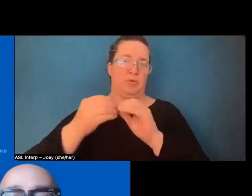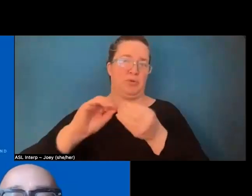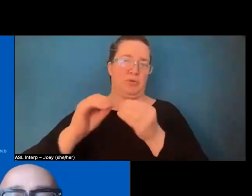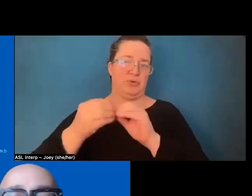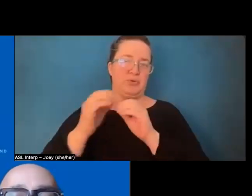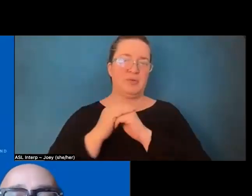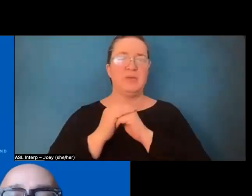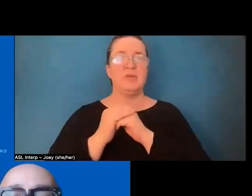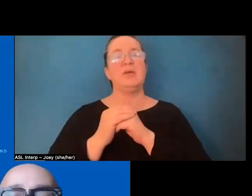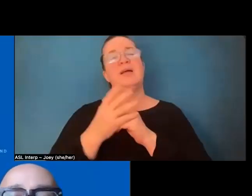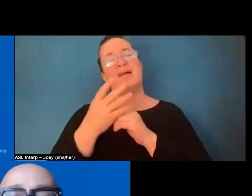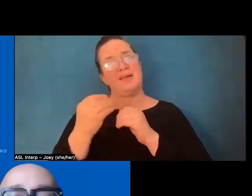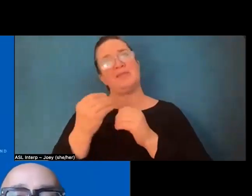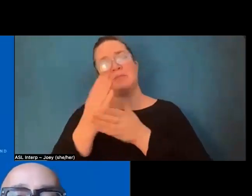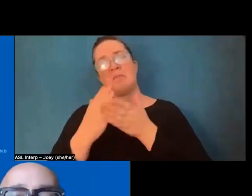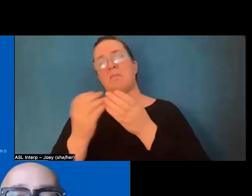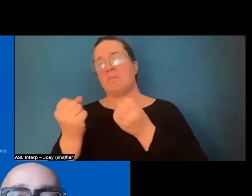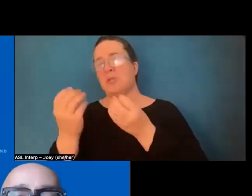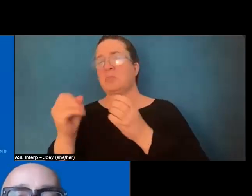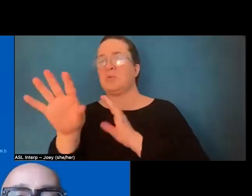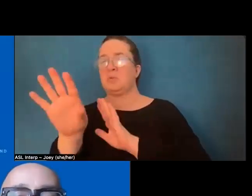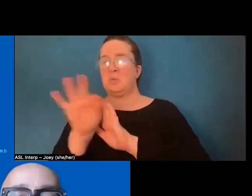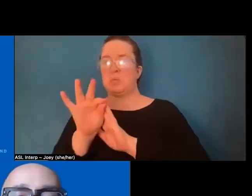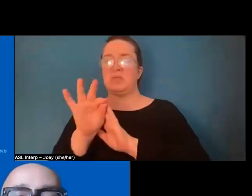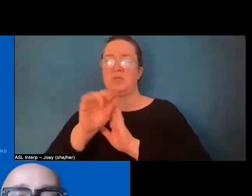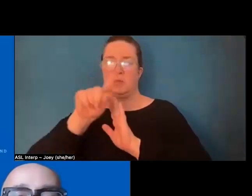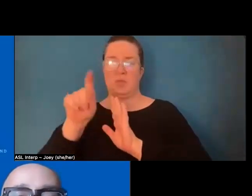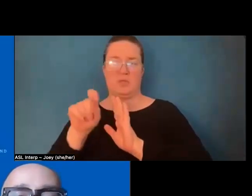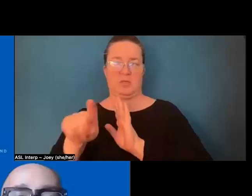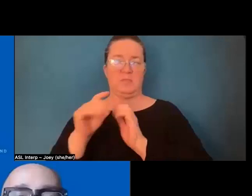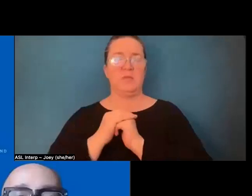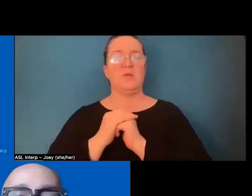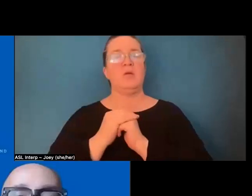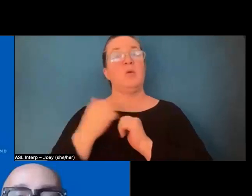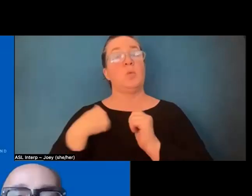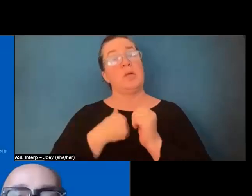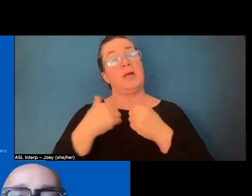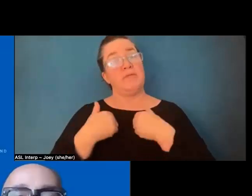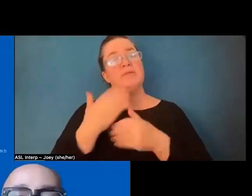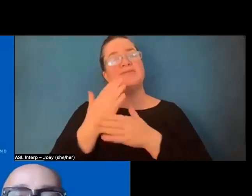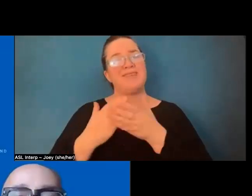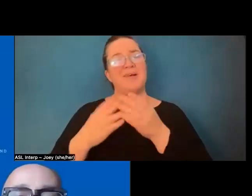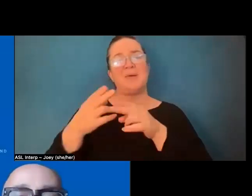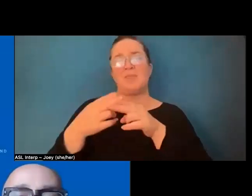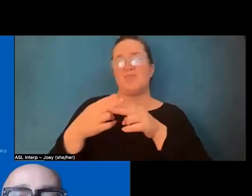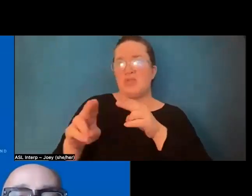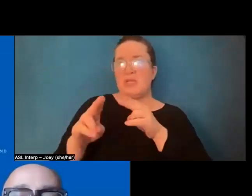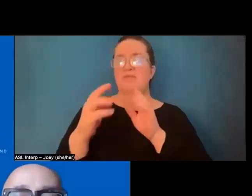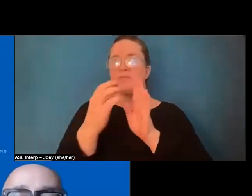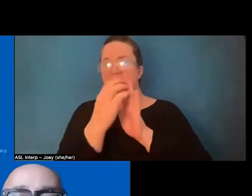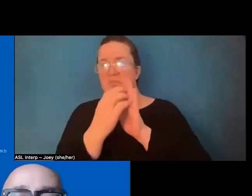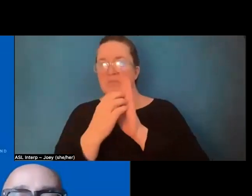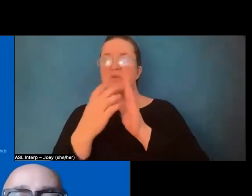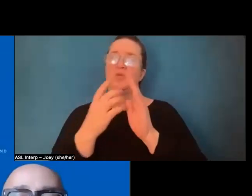multiple choice questions. And where we do ask for brief narrative responses, those responses are not required and they're not